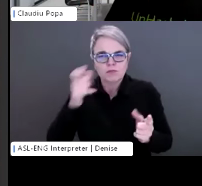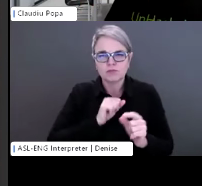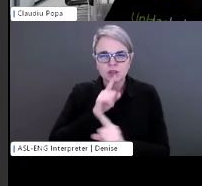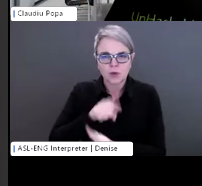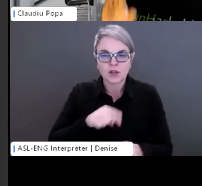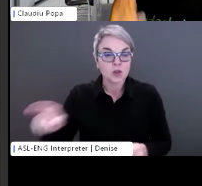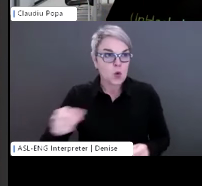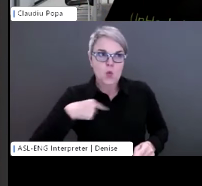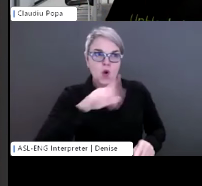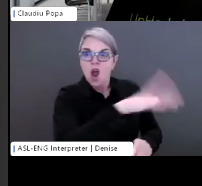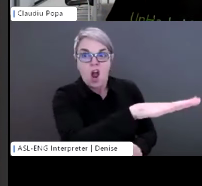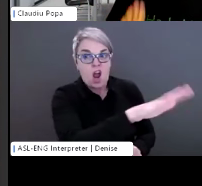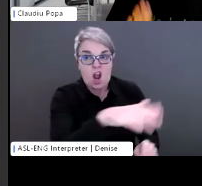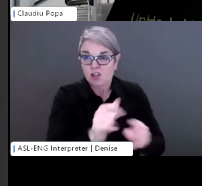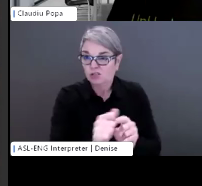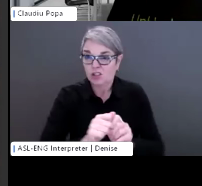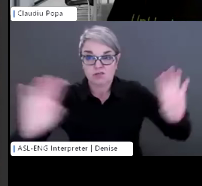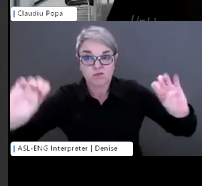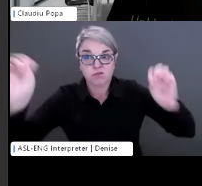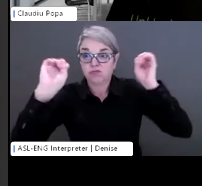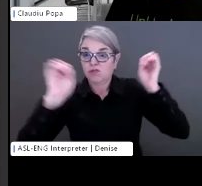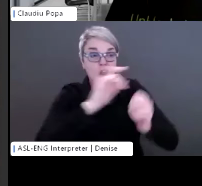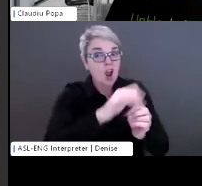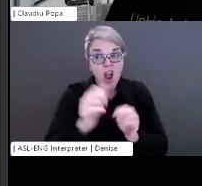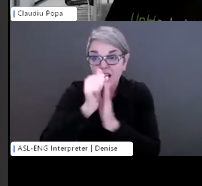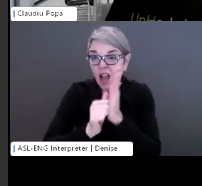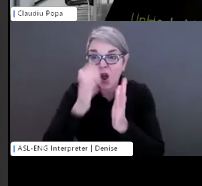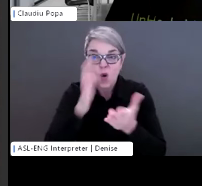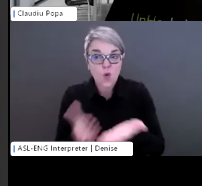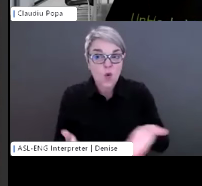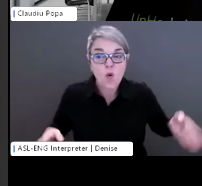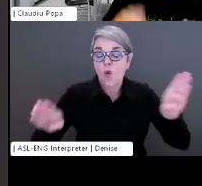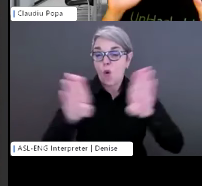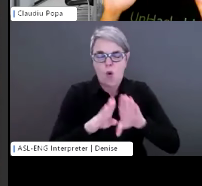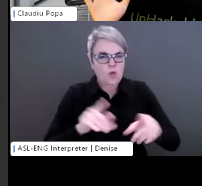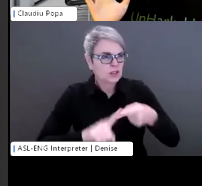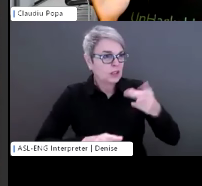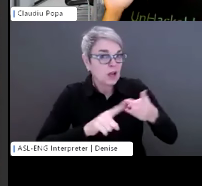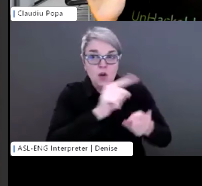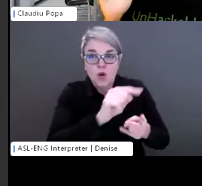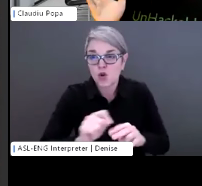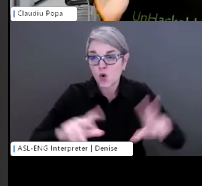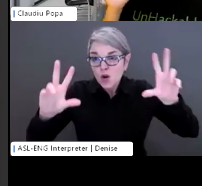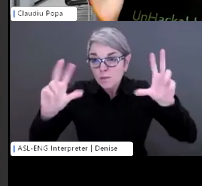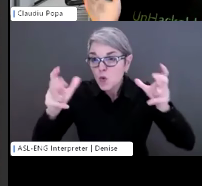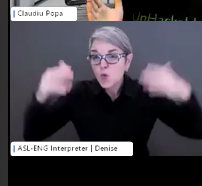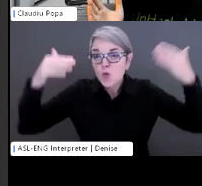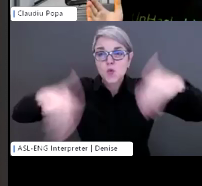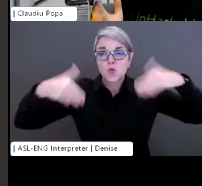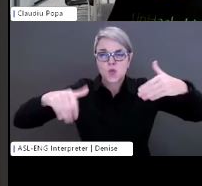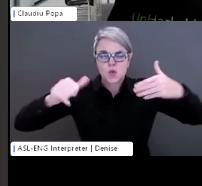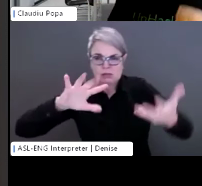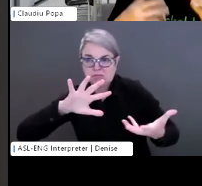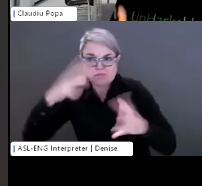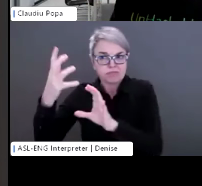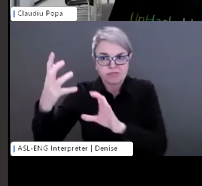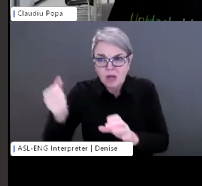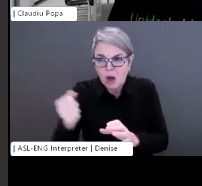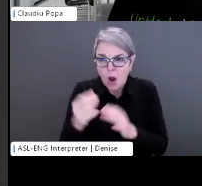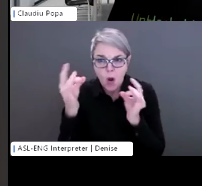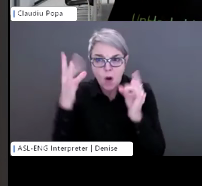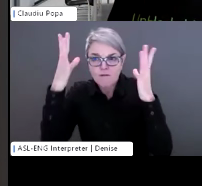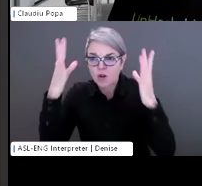they need to respond now, their account is closing, their computer is doing something terrible, and they should either send us money